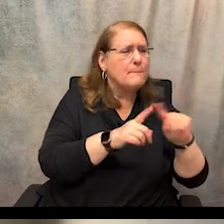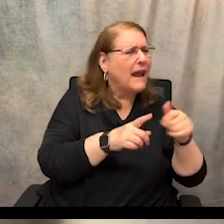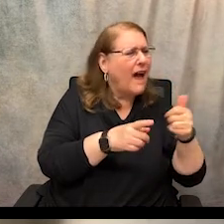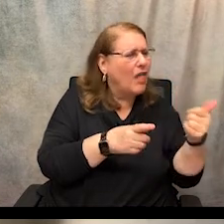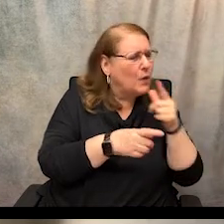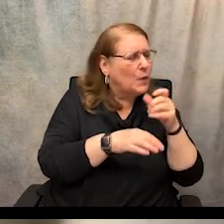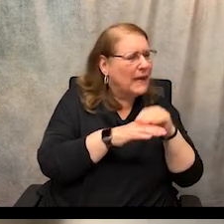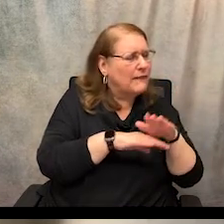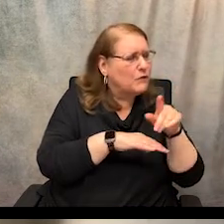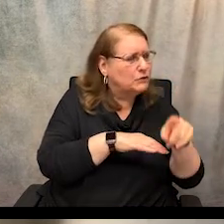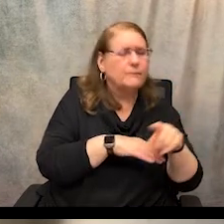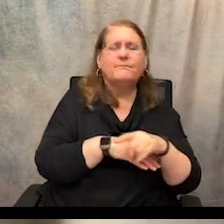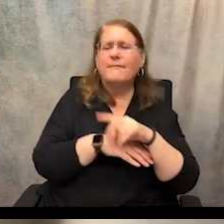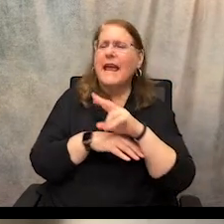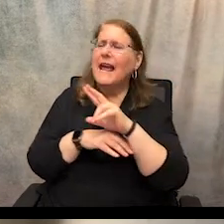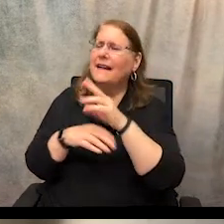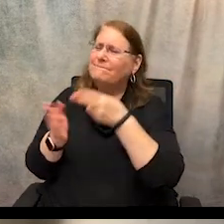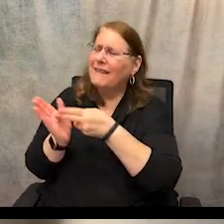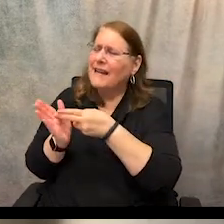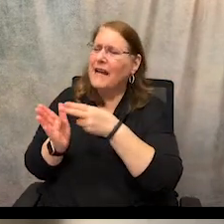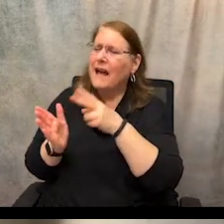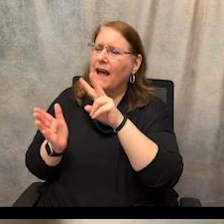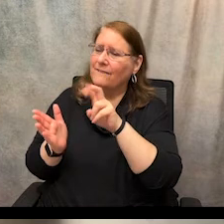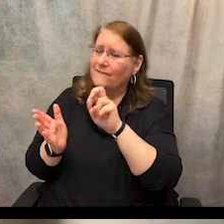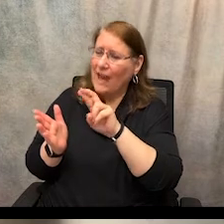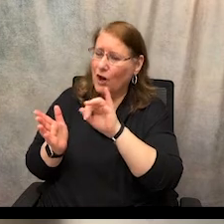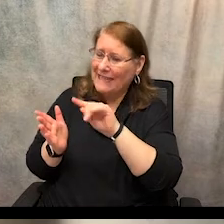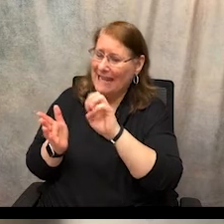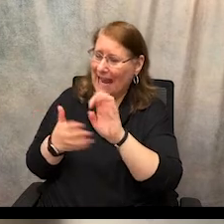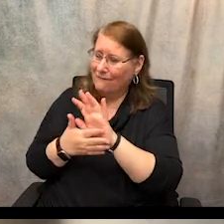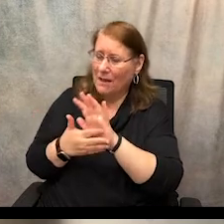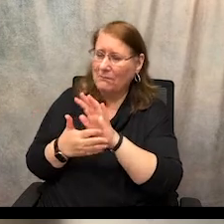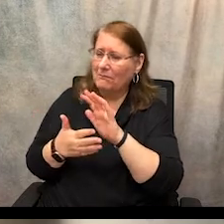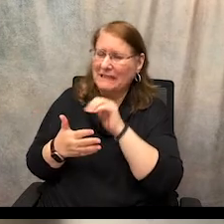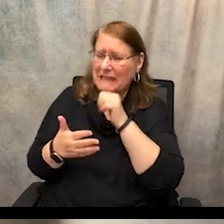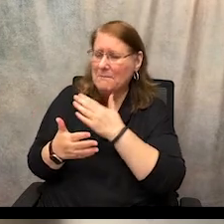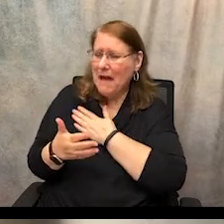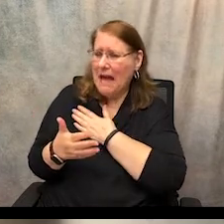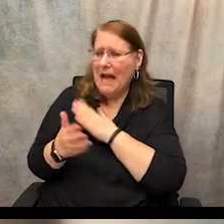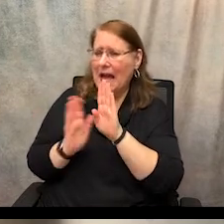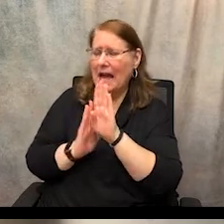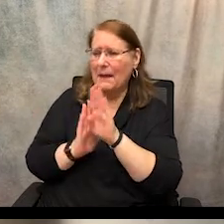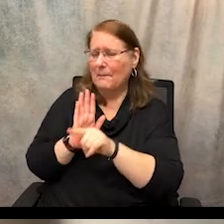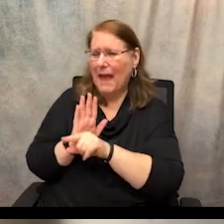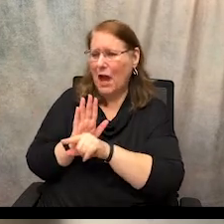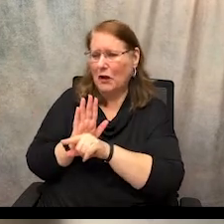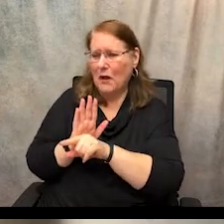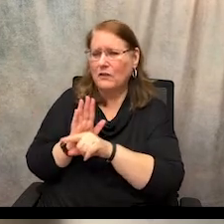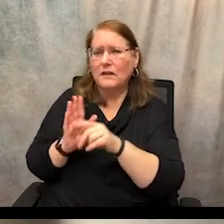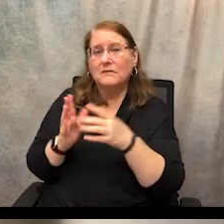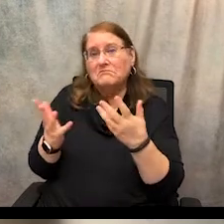be honest, the verite stuff is like less my background. I think. At least for